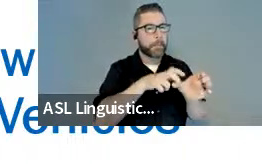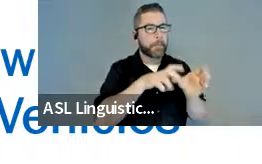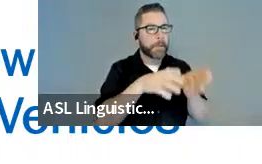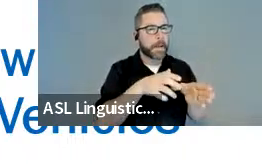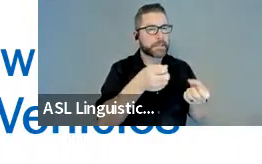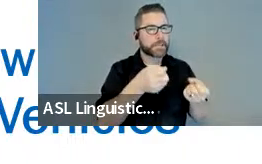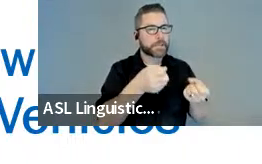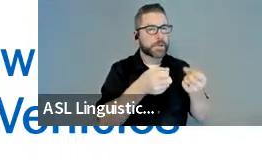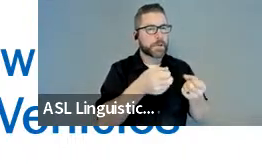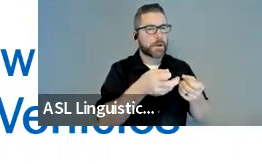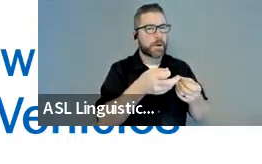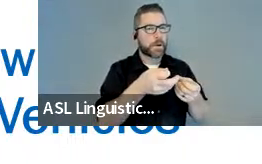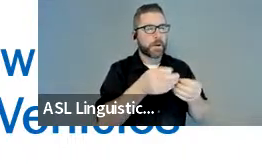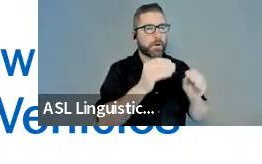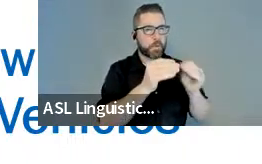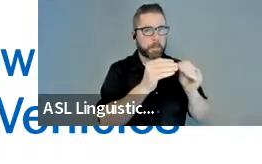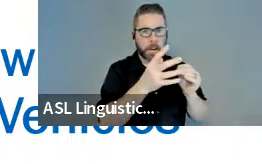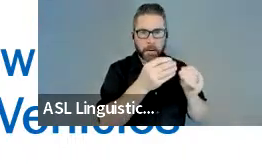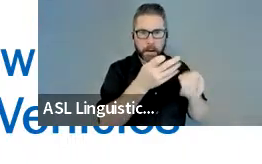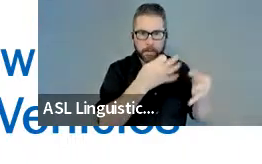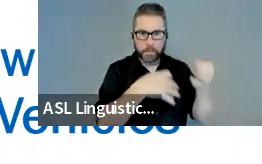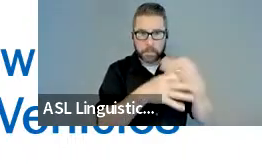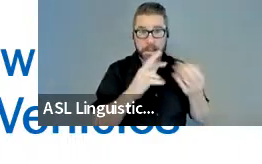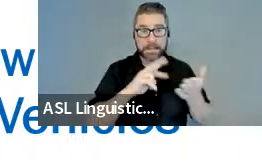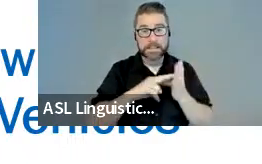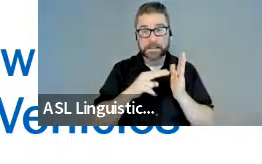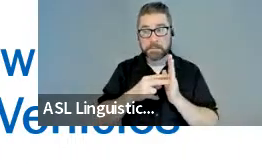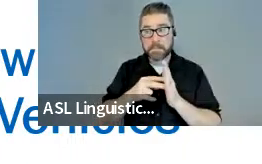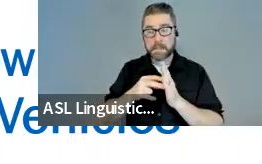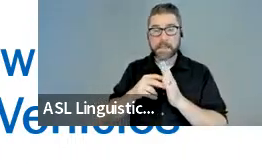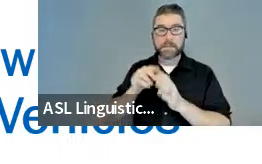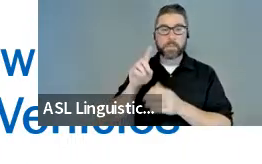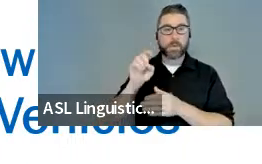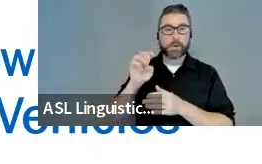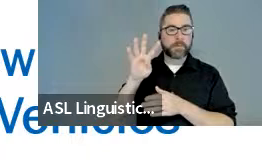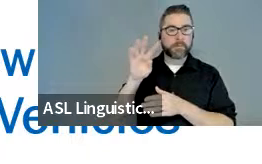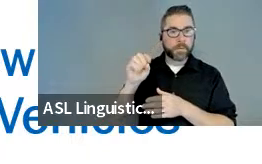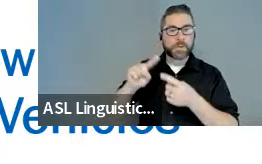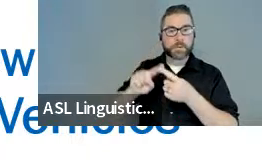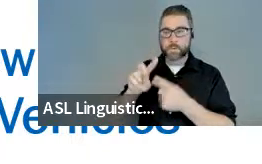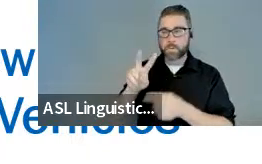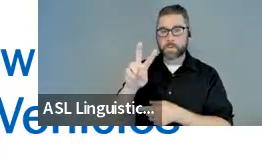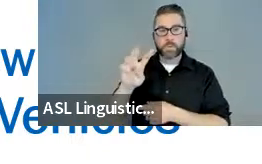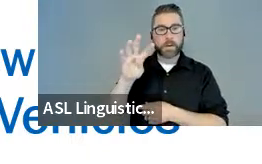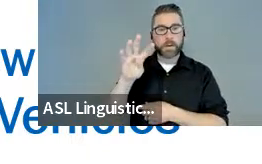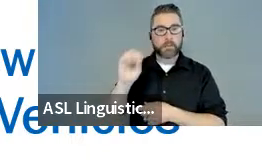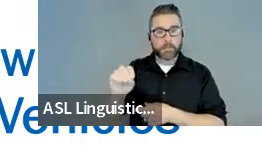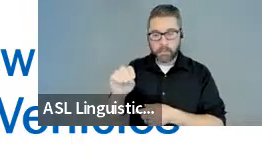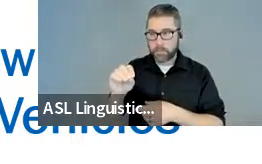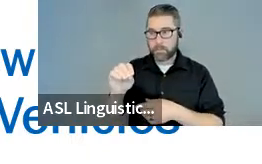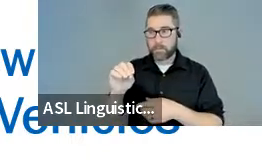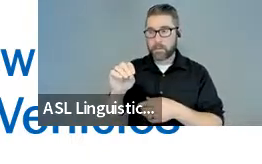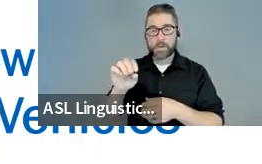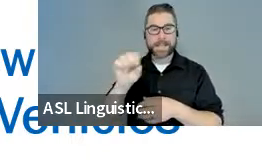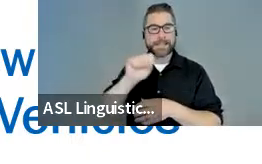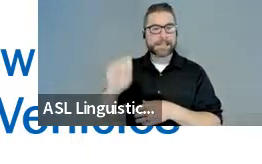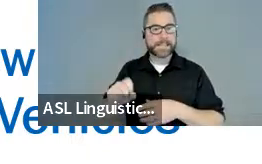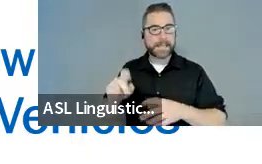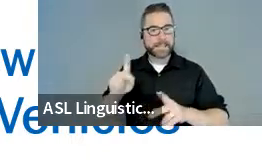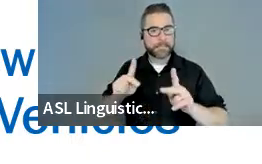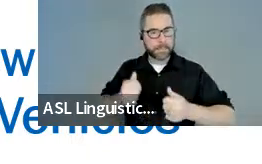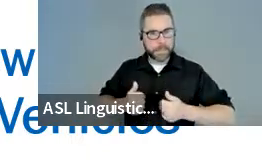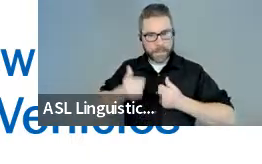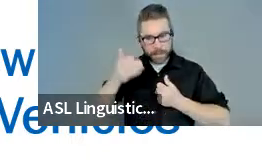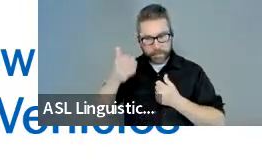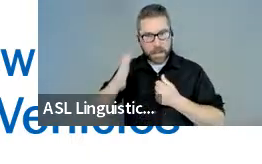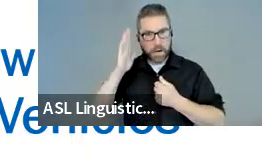that approximately 140 to 240 Stockton residents will transition to newer, cleaner vehicles. And then